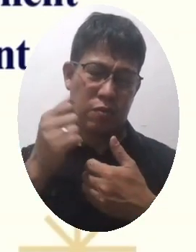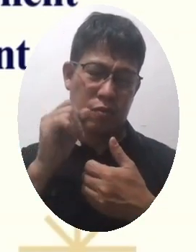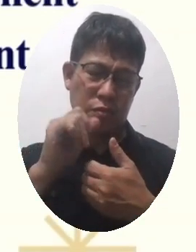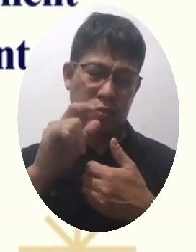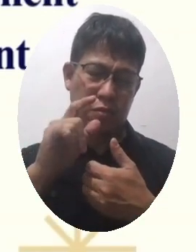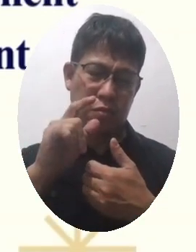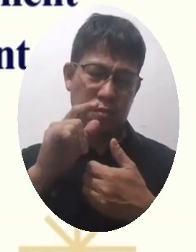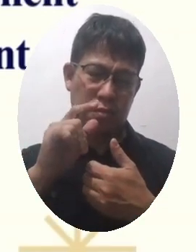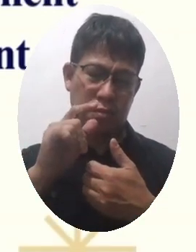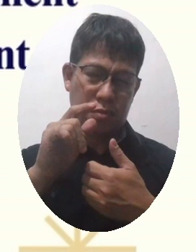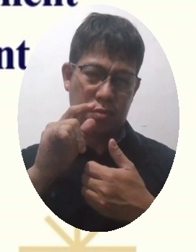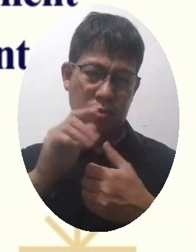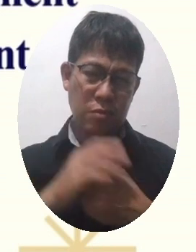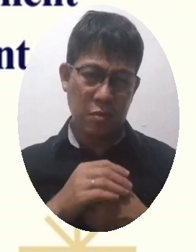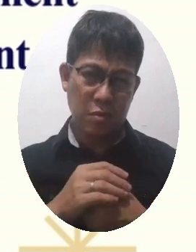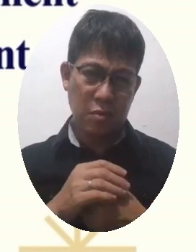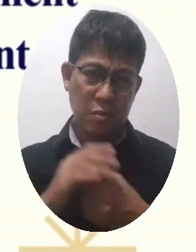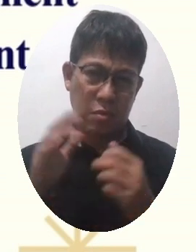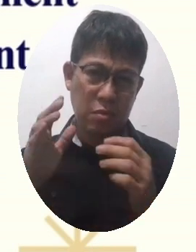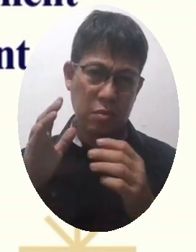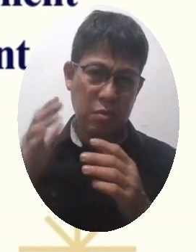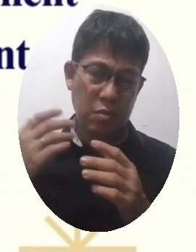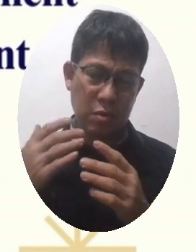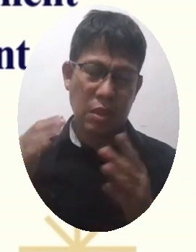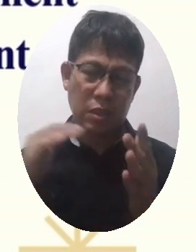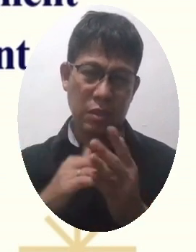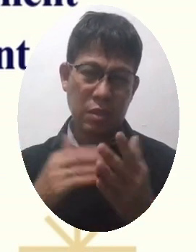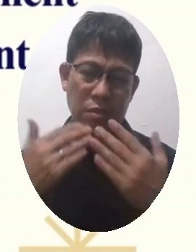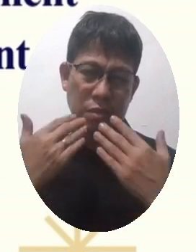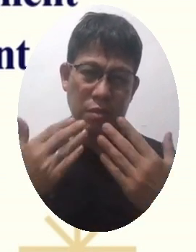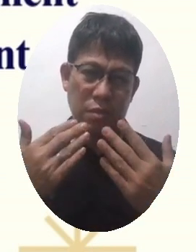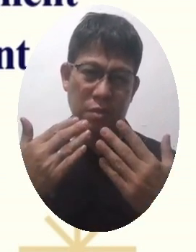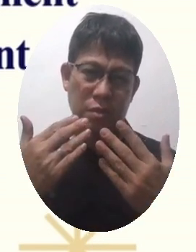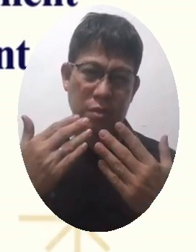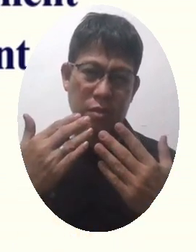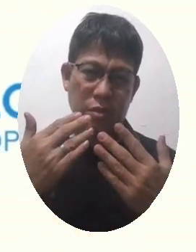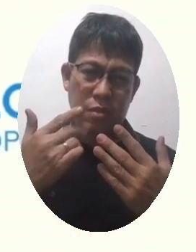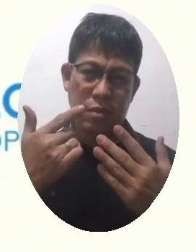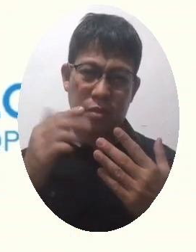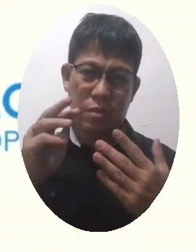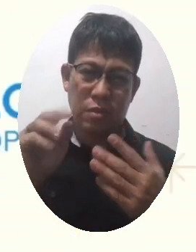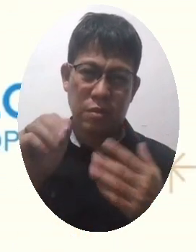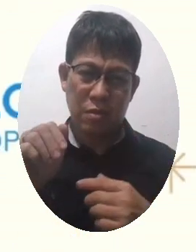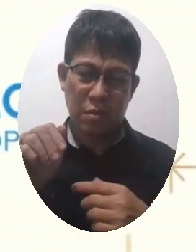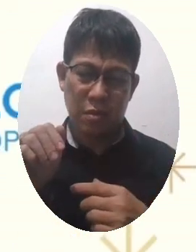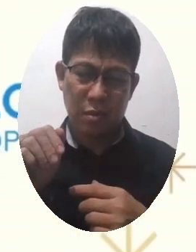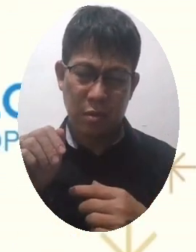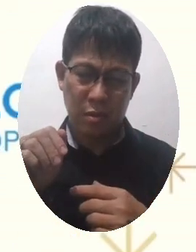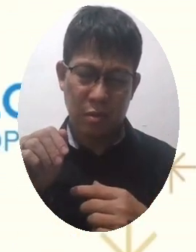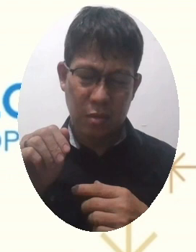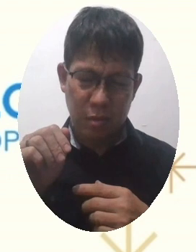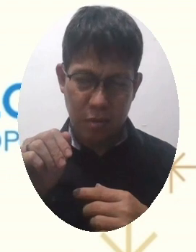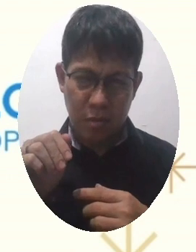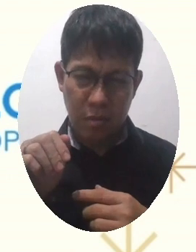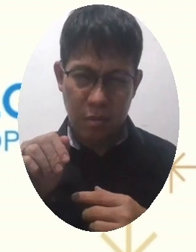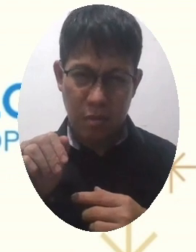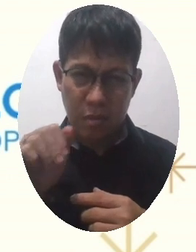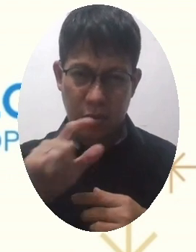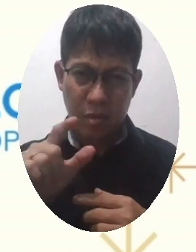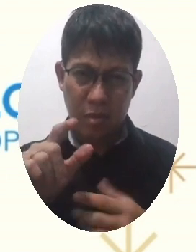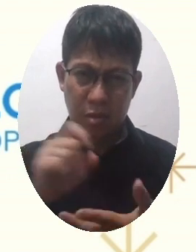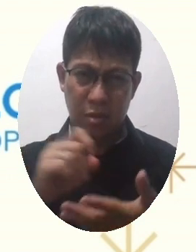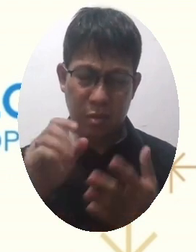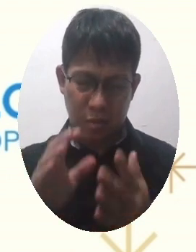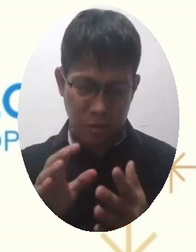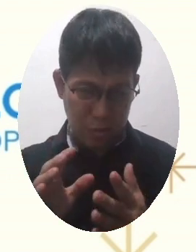Engineering Department, Admin Department ng GMA. Salamat din sa GMA Sparkle, GMA Integrated News